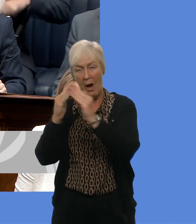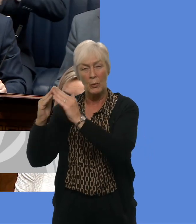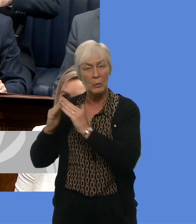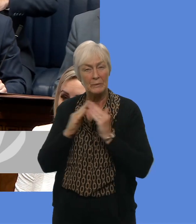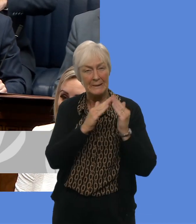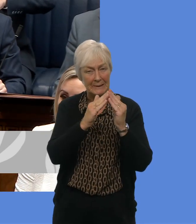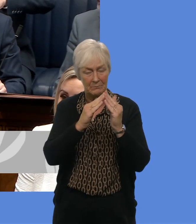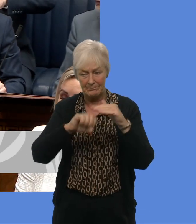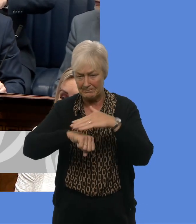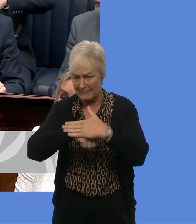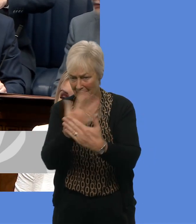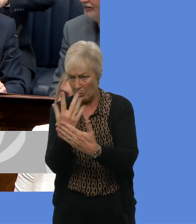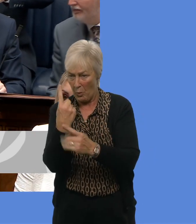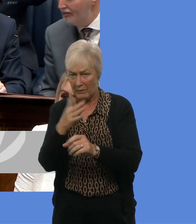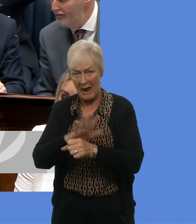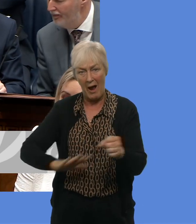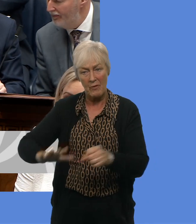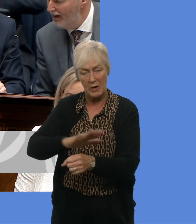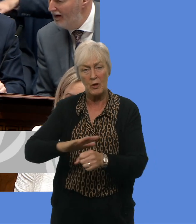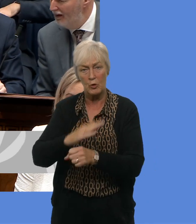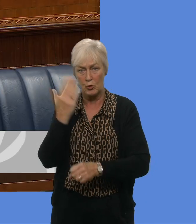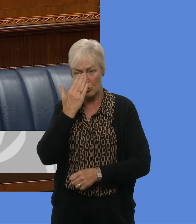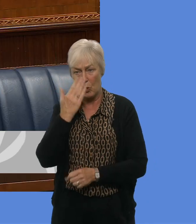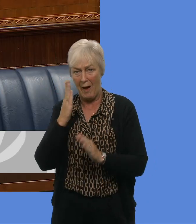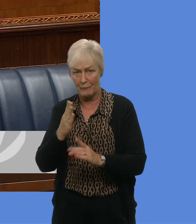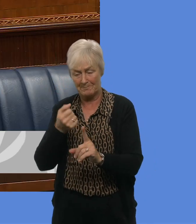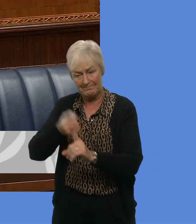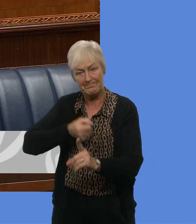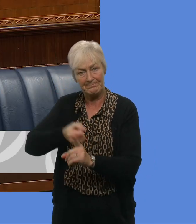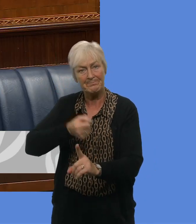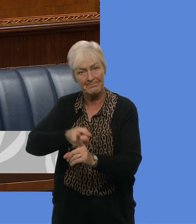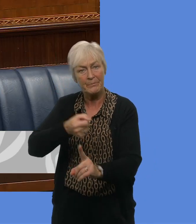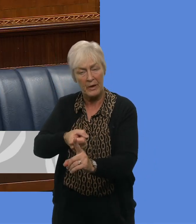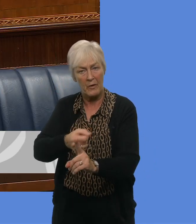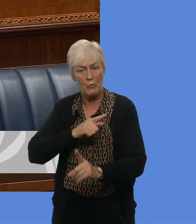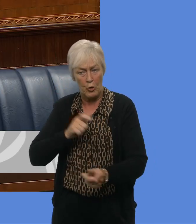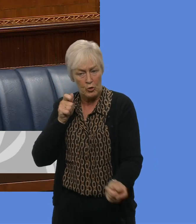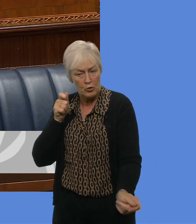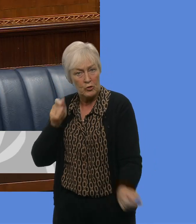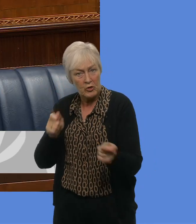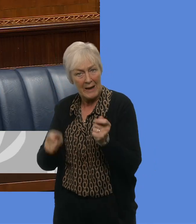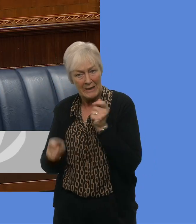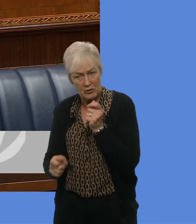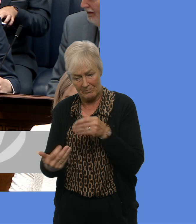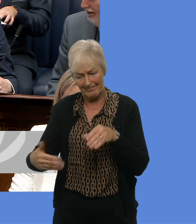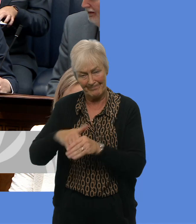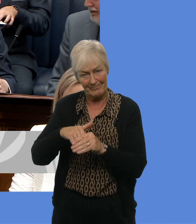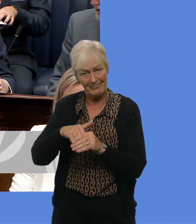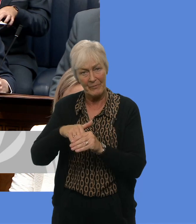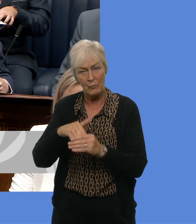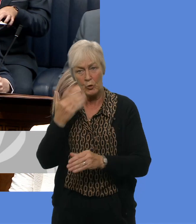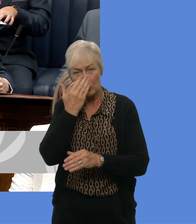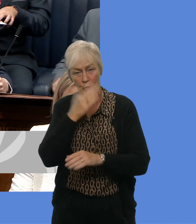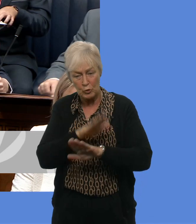developments is one area where schools will make the case for a need for a change in the enrolment figures, and